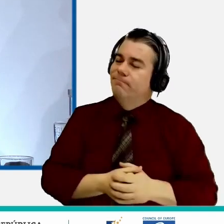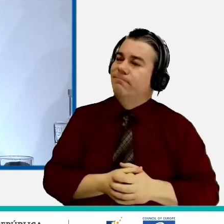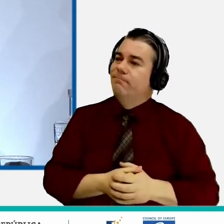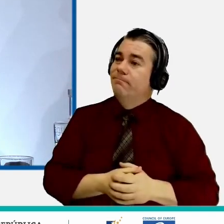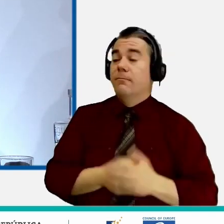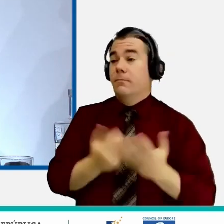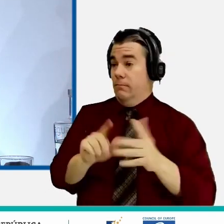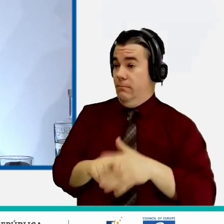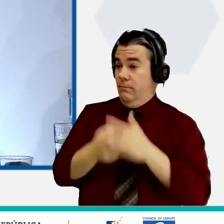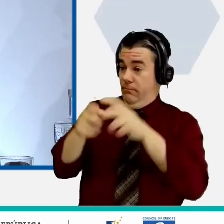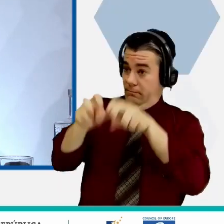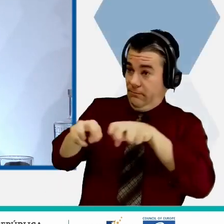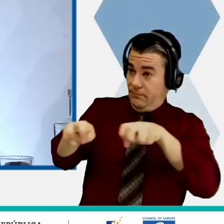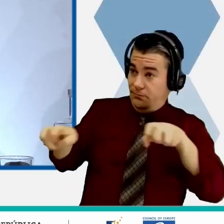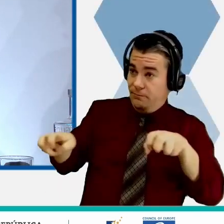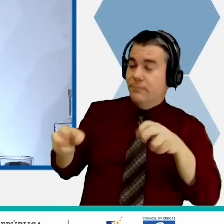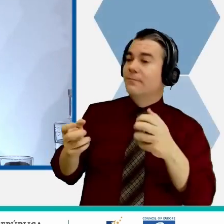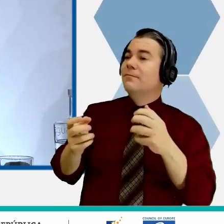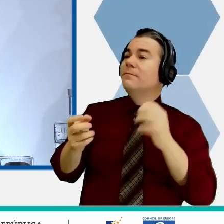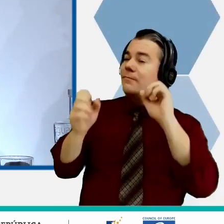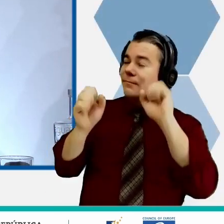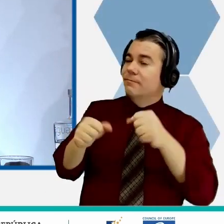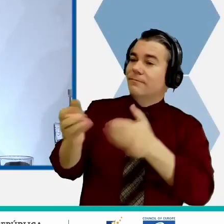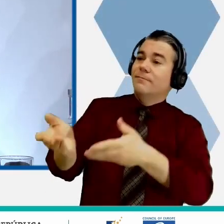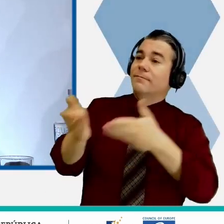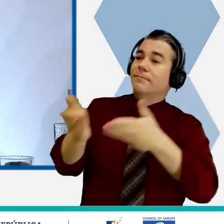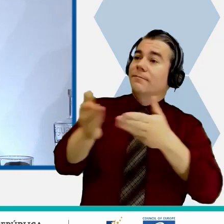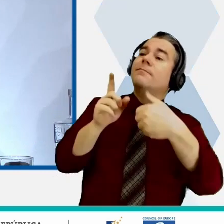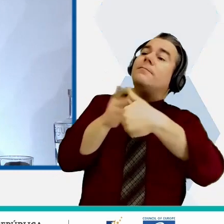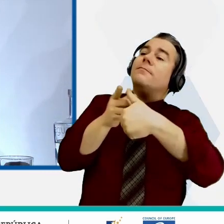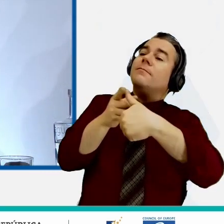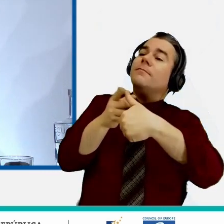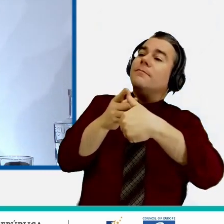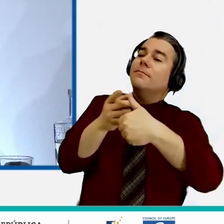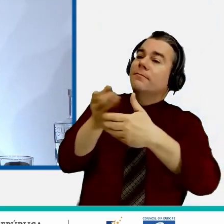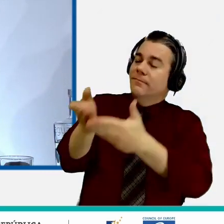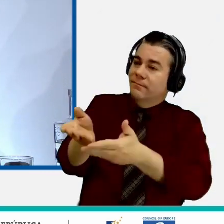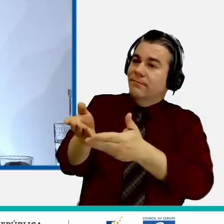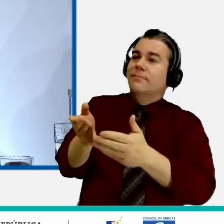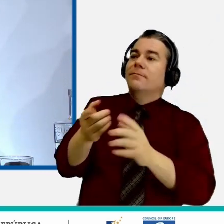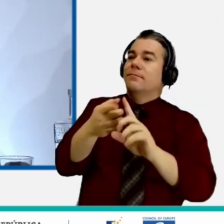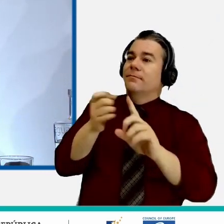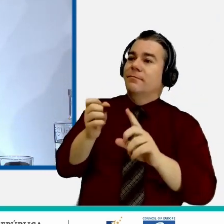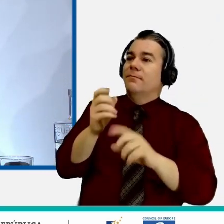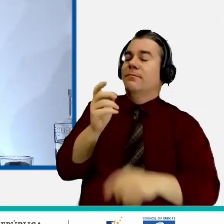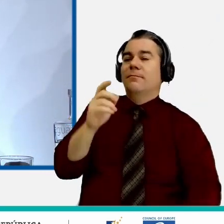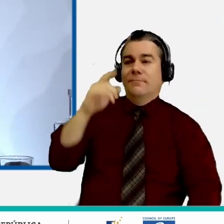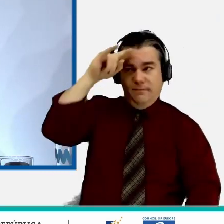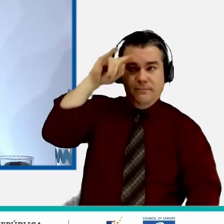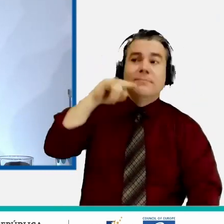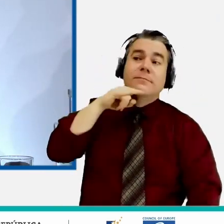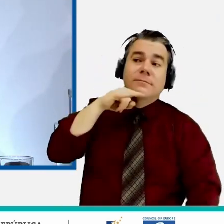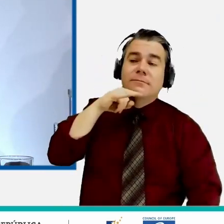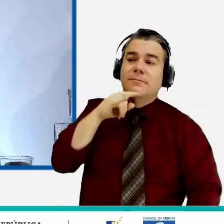our panel discussions, I would like to invite first our distinguished panelists from Kyrgyzstan, Mr.